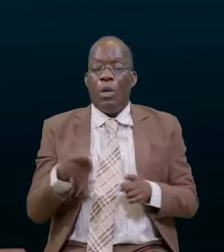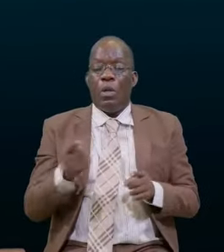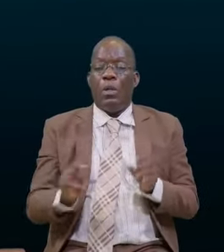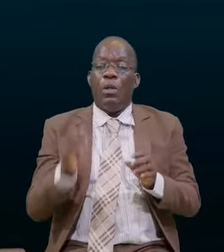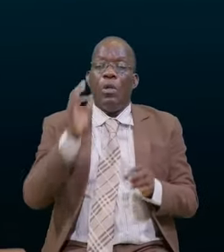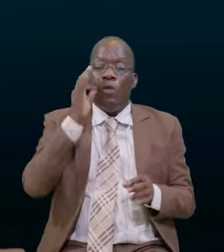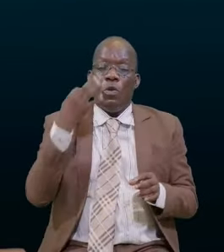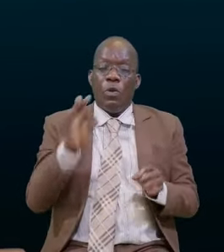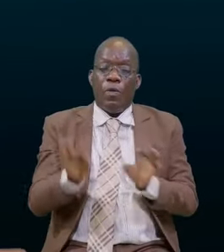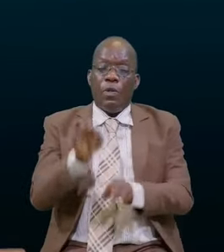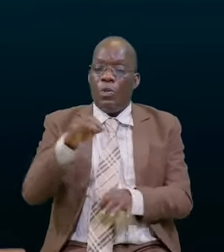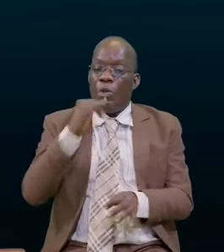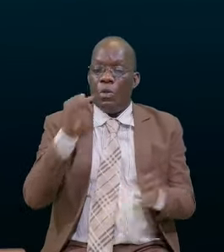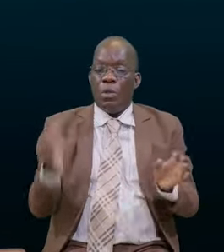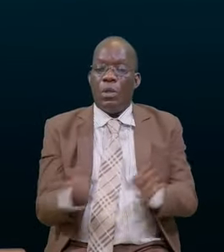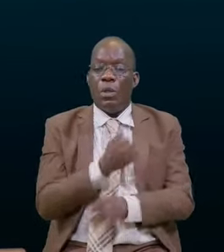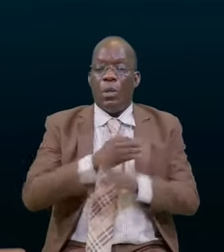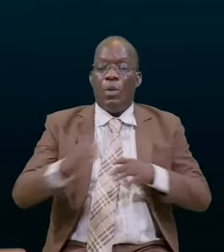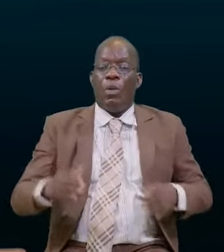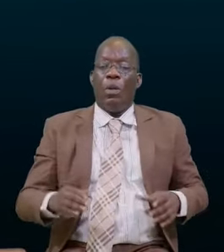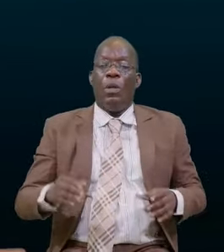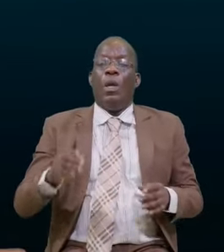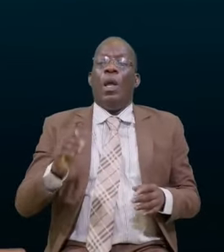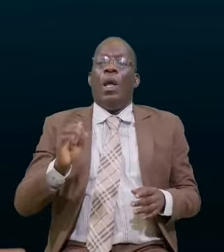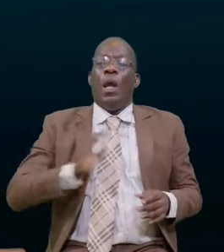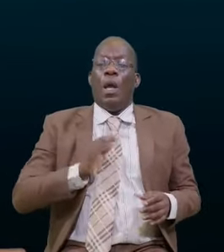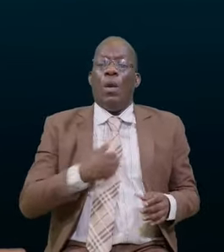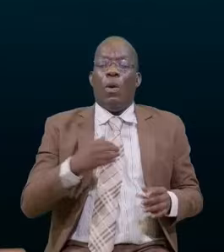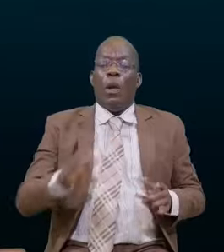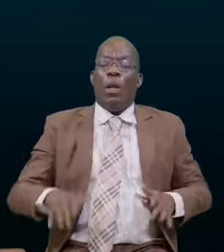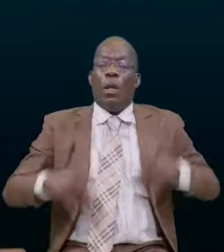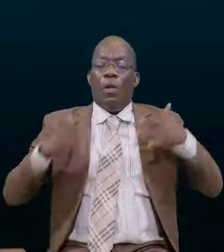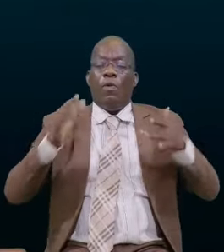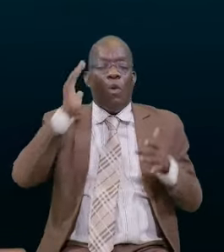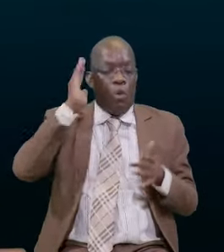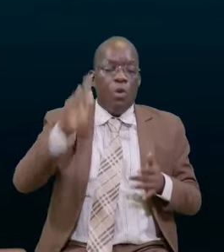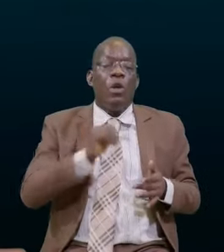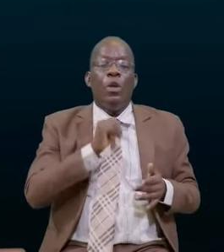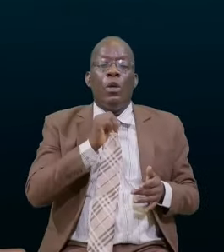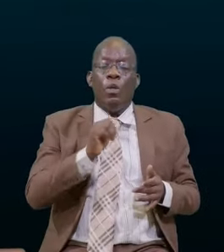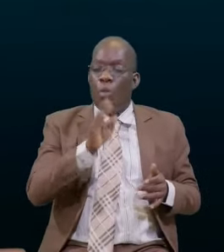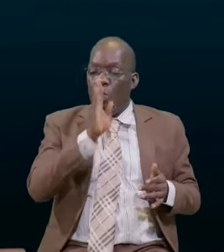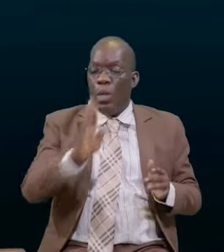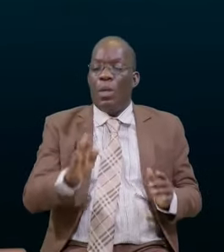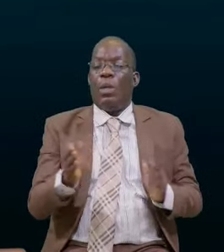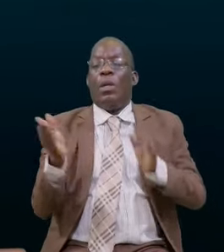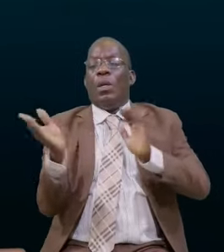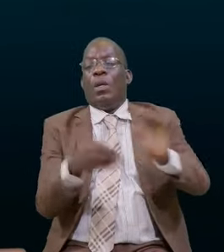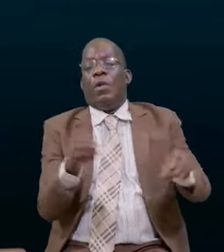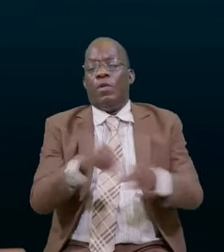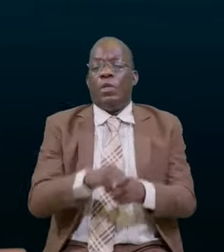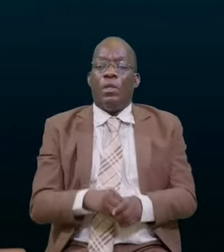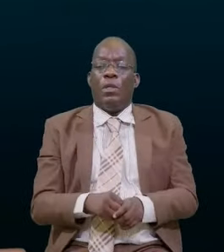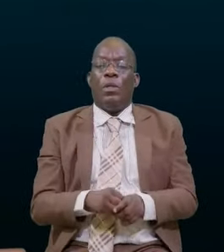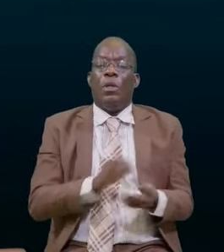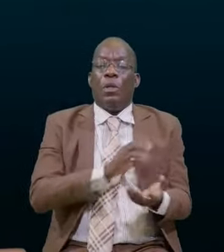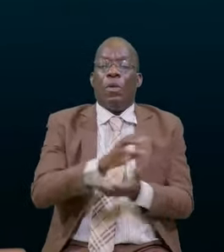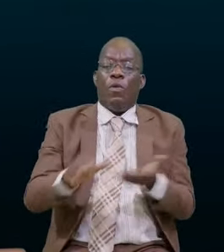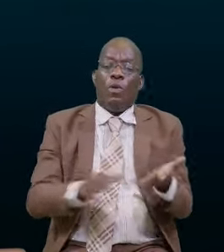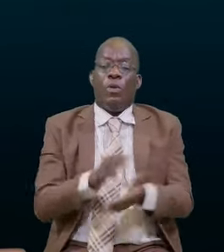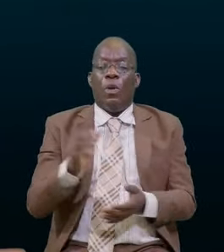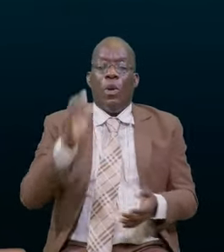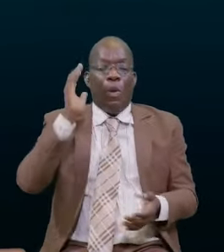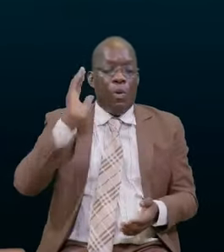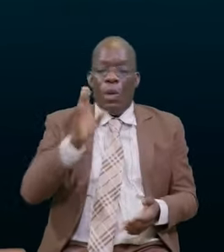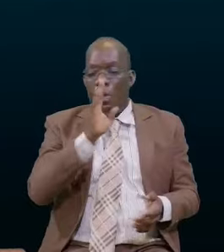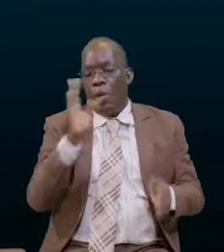in all forms of a disaster it will be left in a in a way of a darkness when